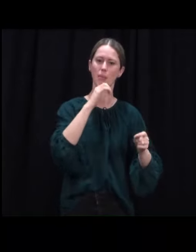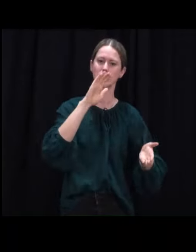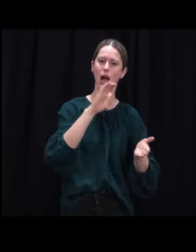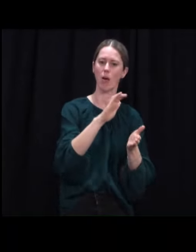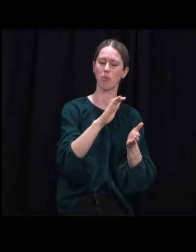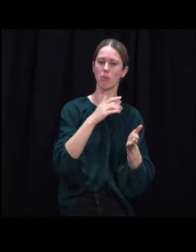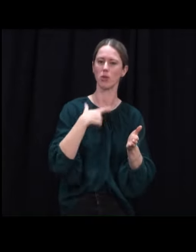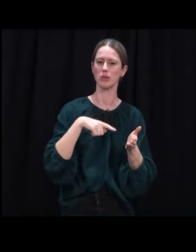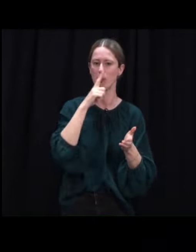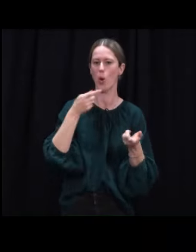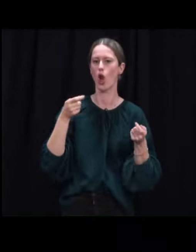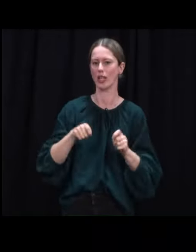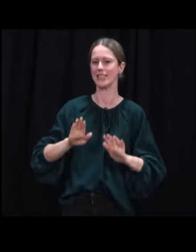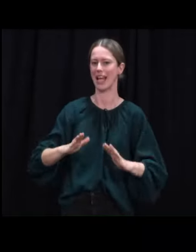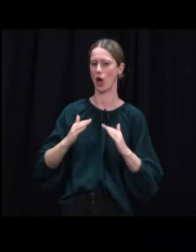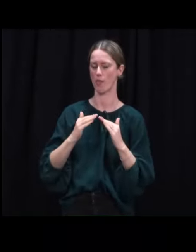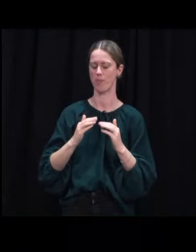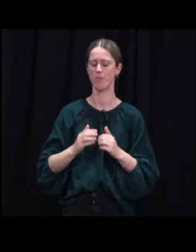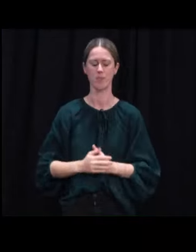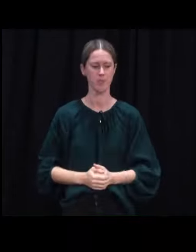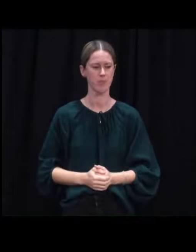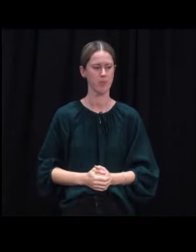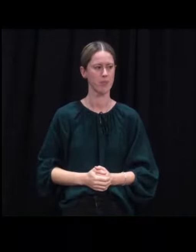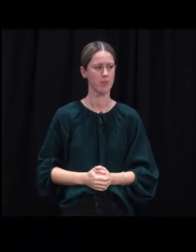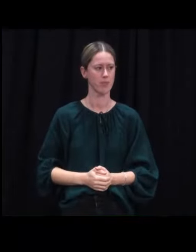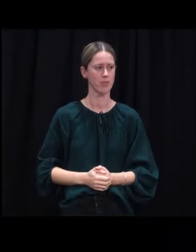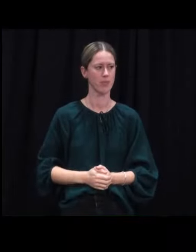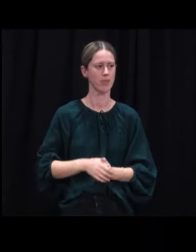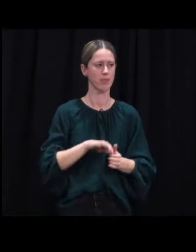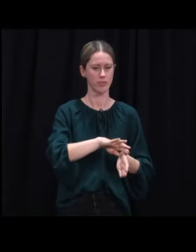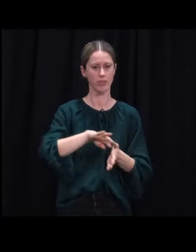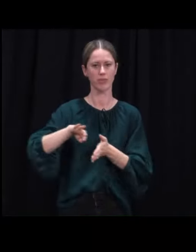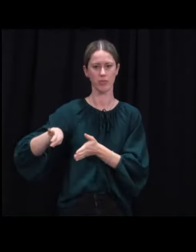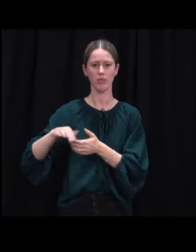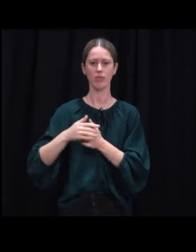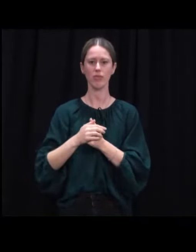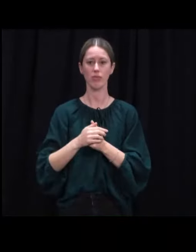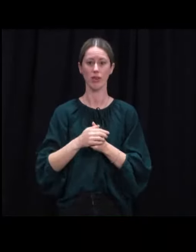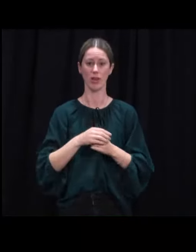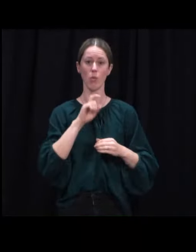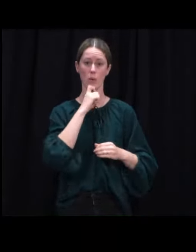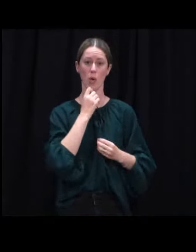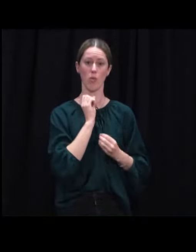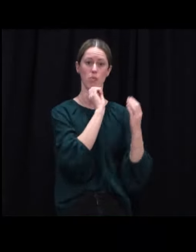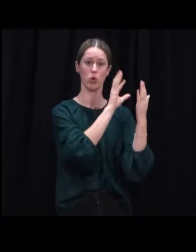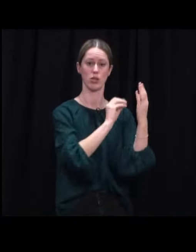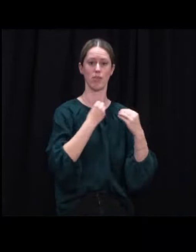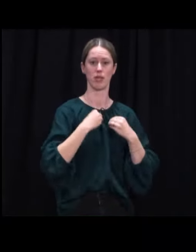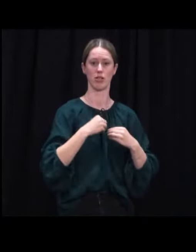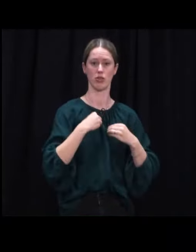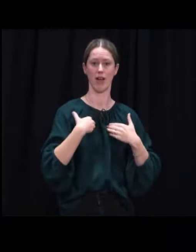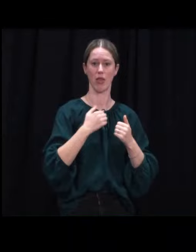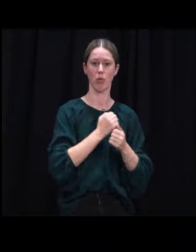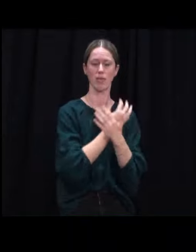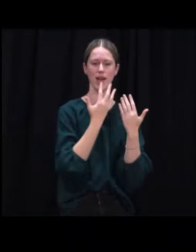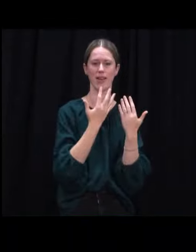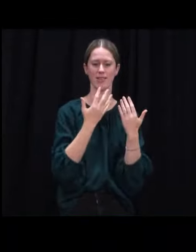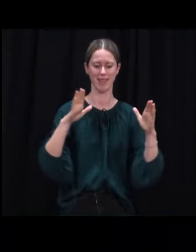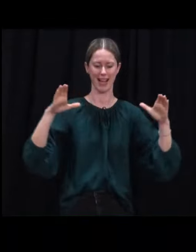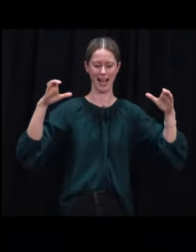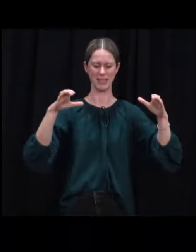As a result of public interest, and as we've done in the past, we are now publishing on the Ministry website the demographic breakdown of the